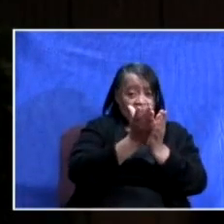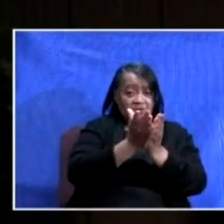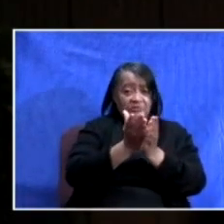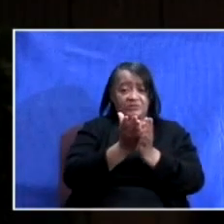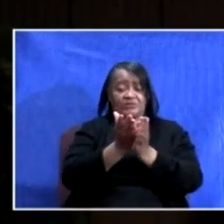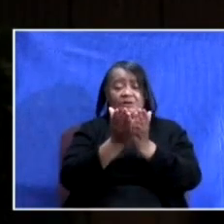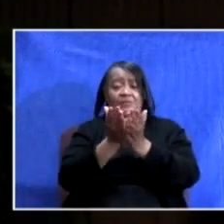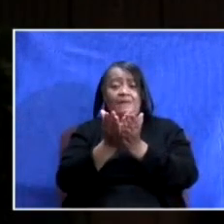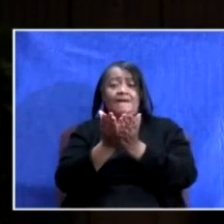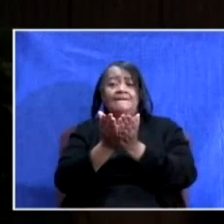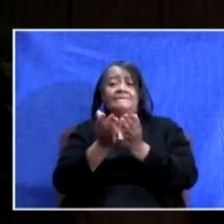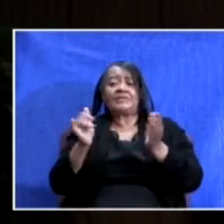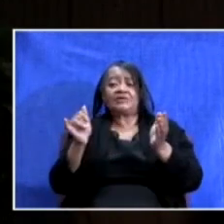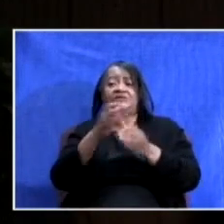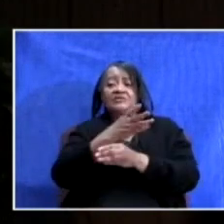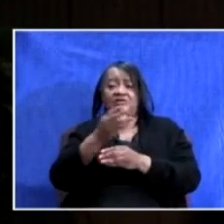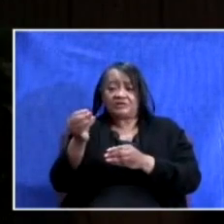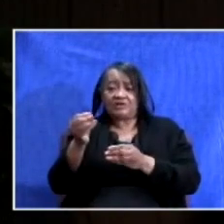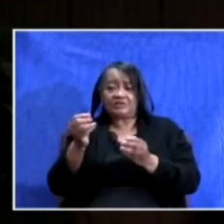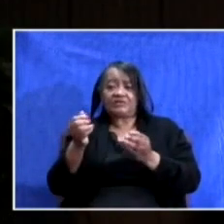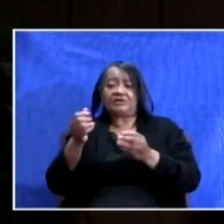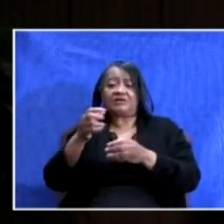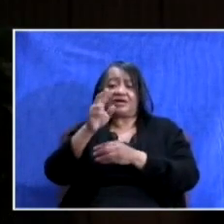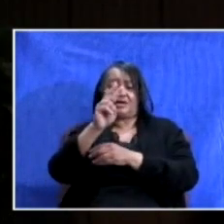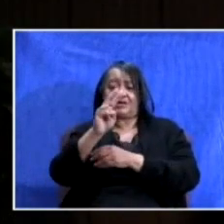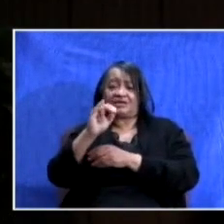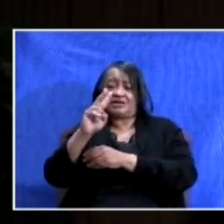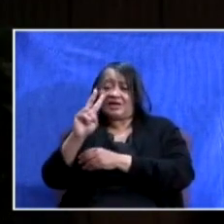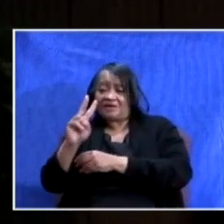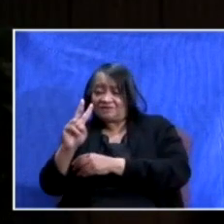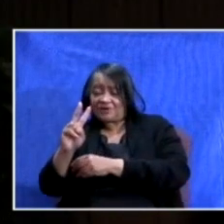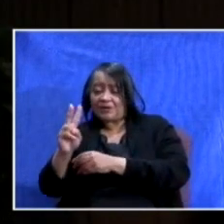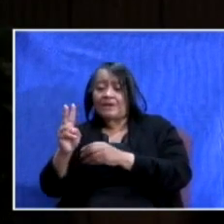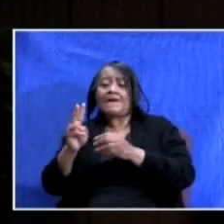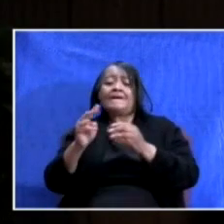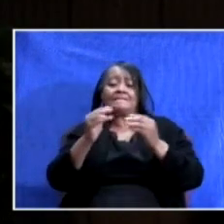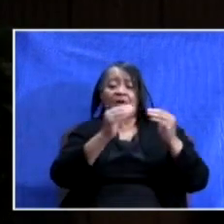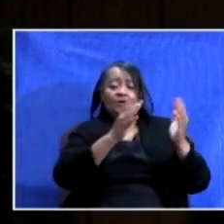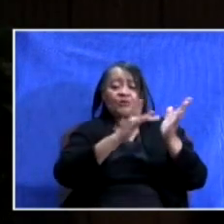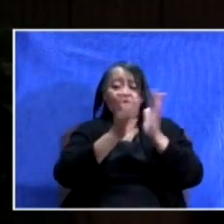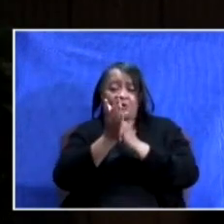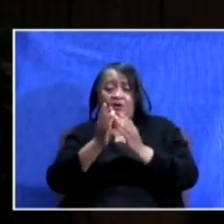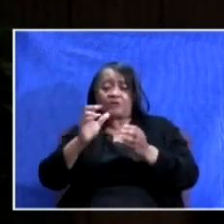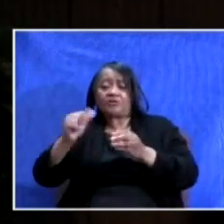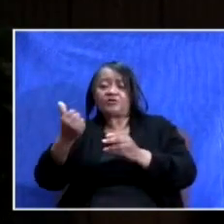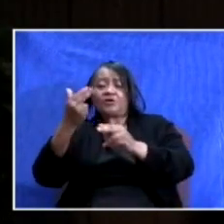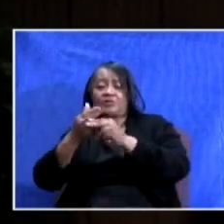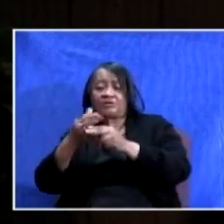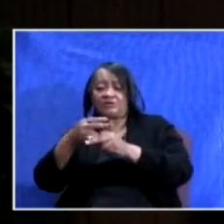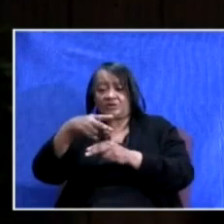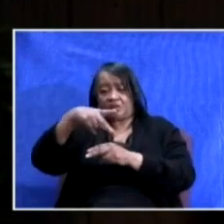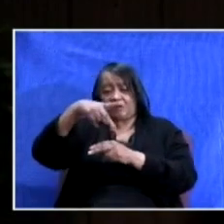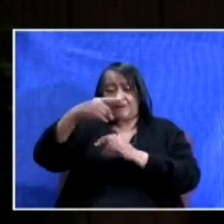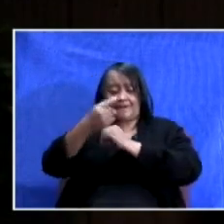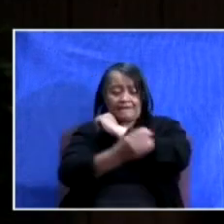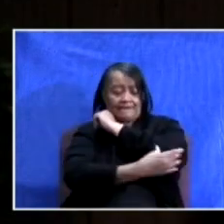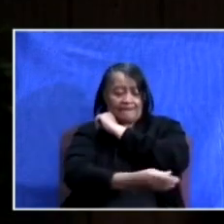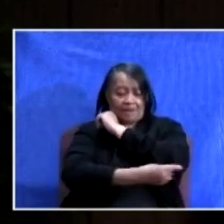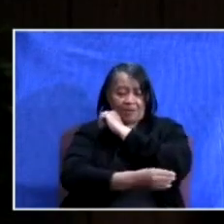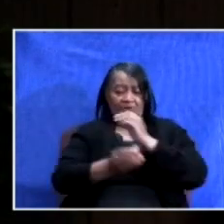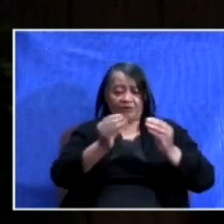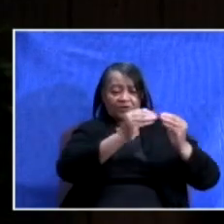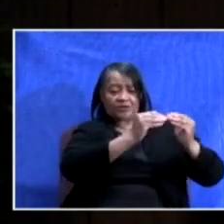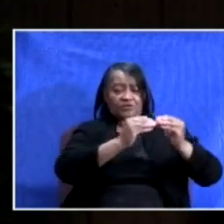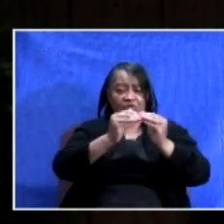The Justice Bible, it's an NIV Bible. And another one's called the Poverty Justice Bible.